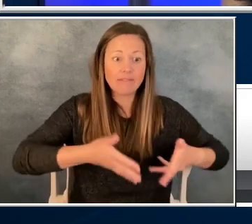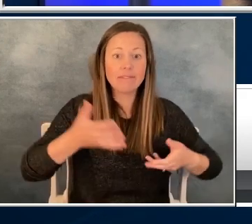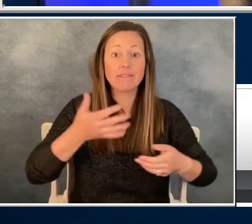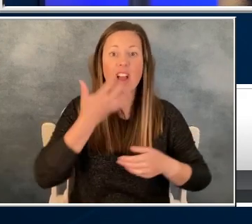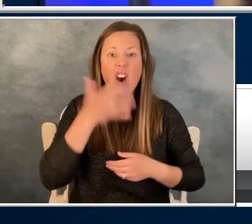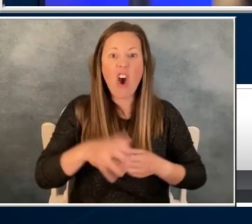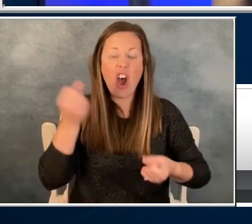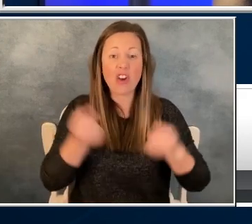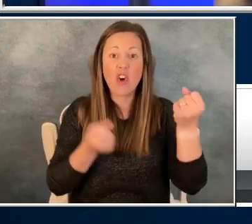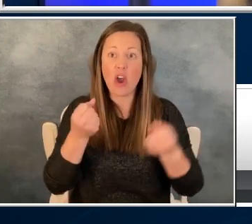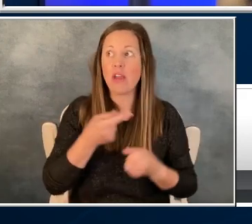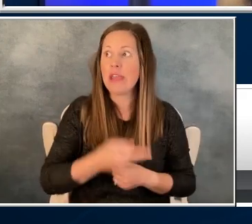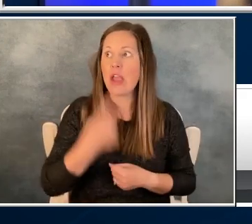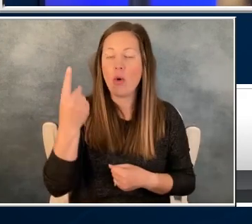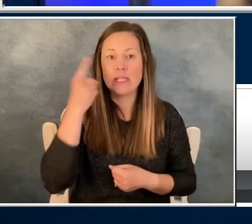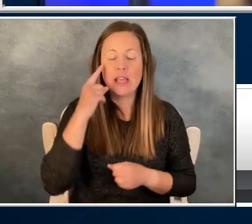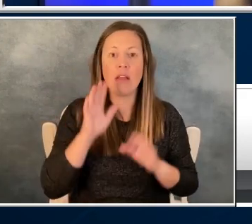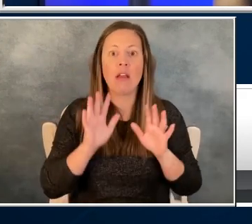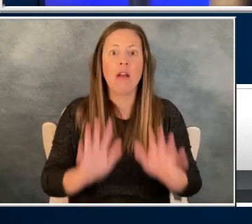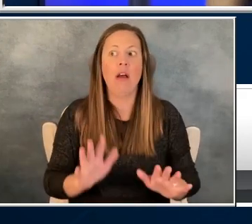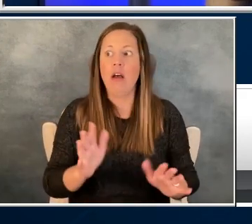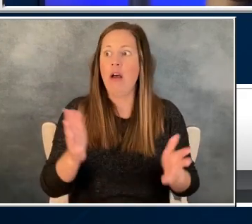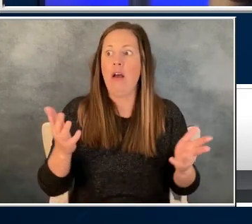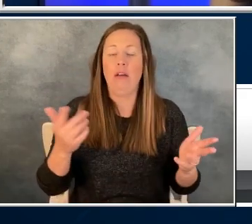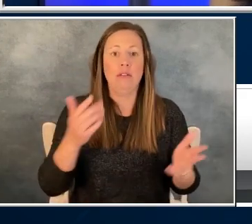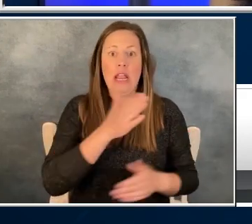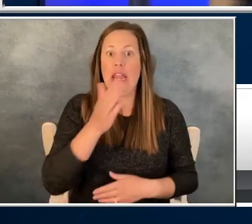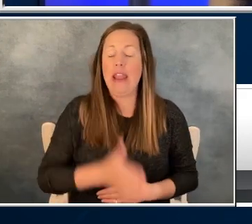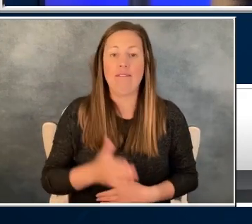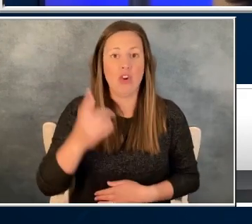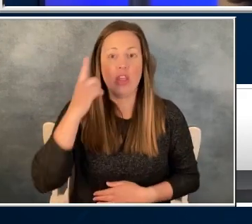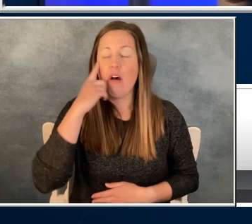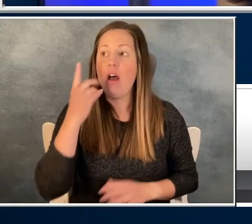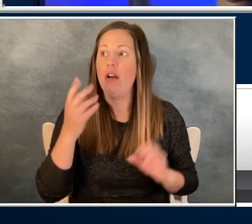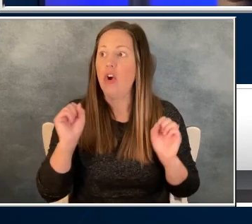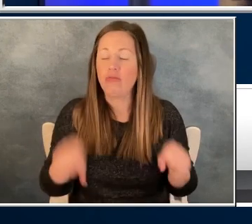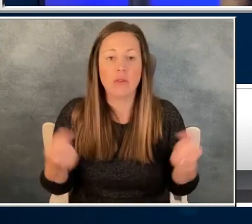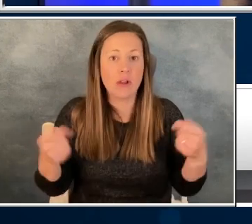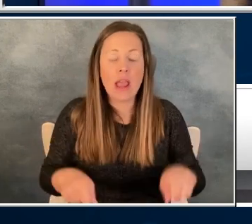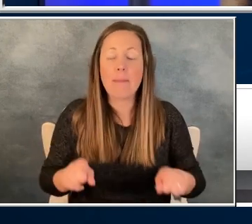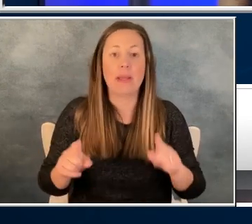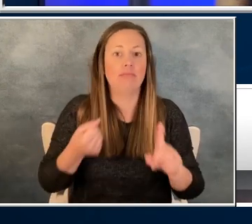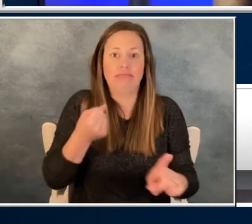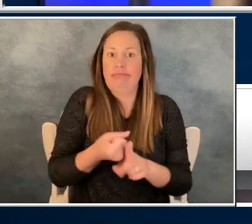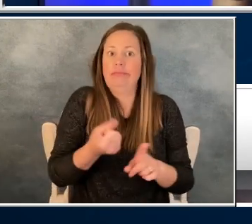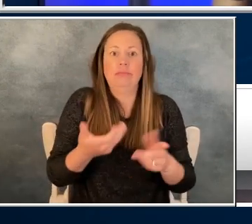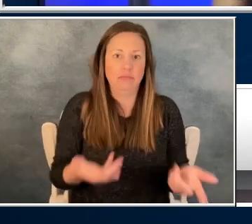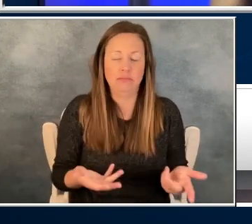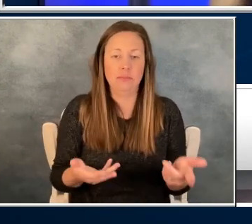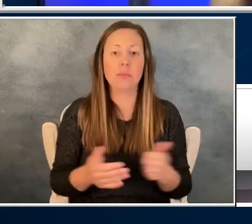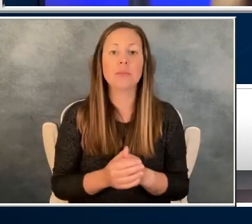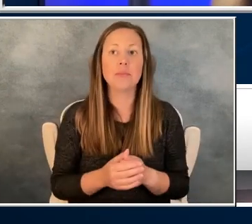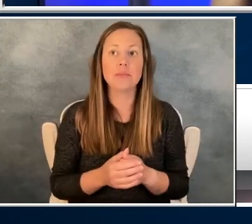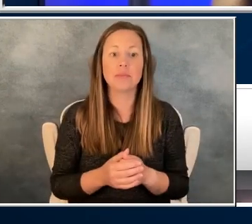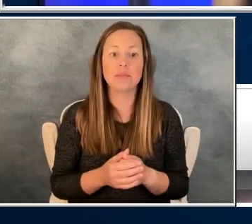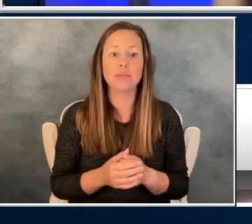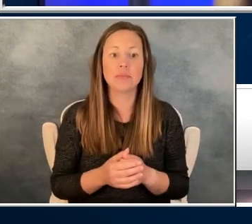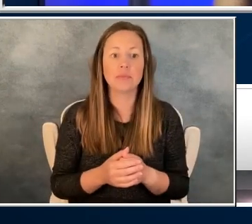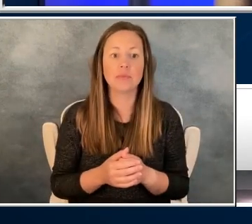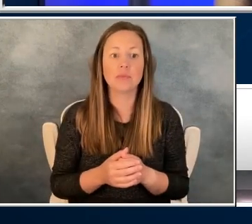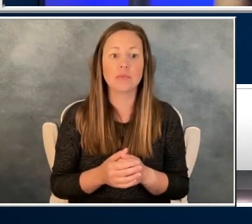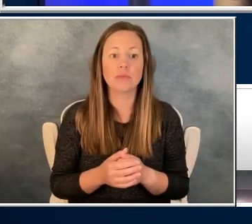thought they would do this. There are parents watching who say that could never be me. But then it happens. So we do have, and you have some